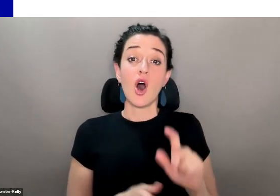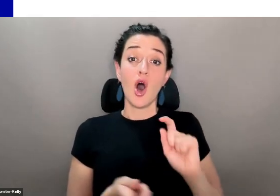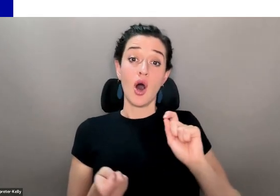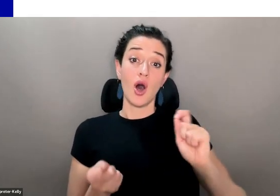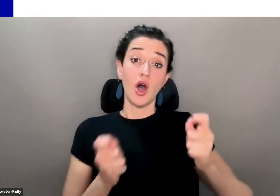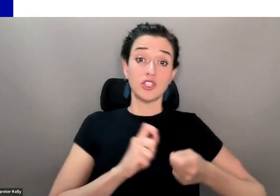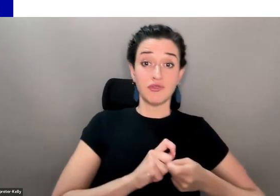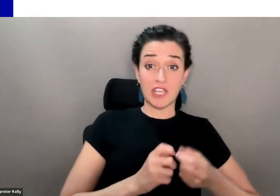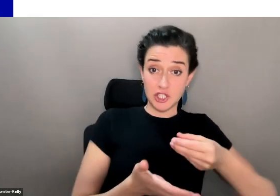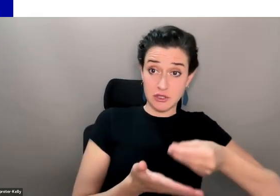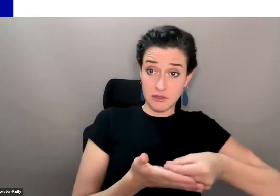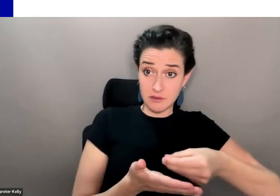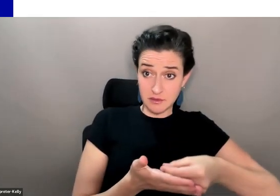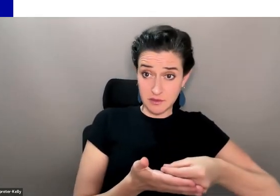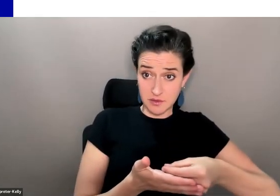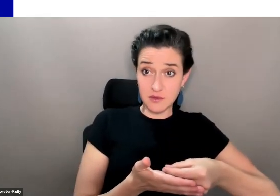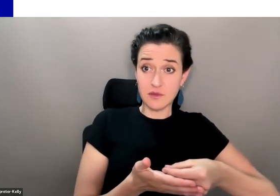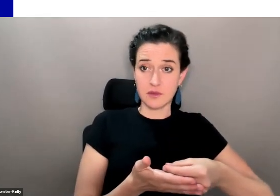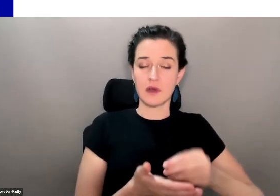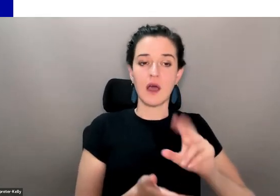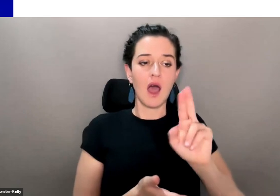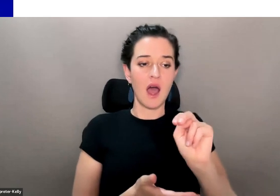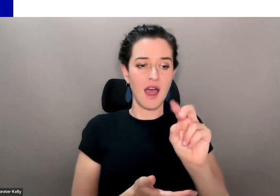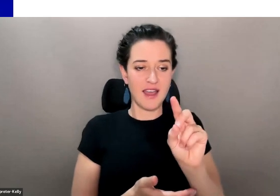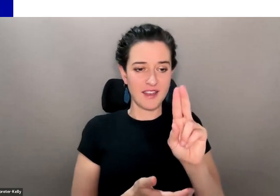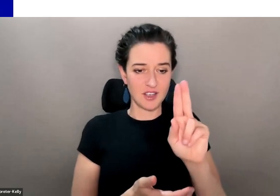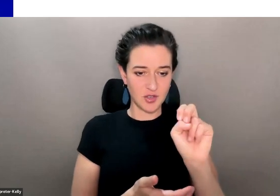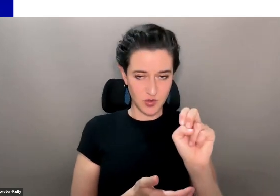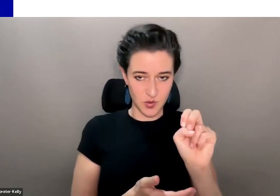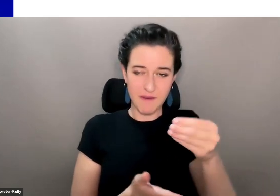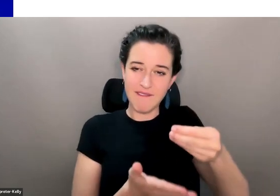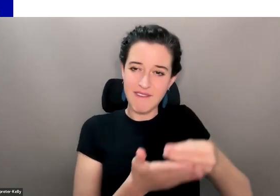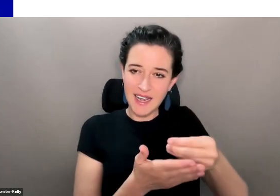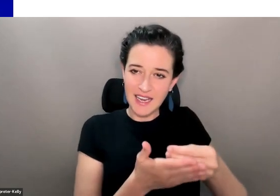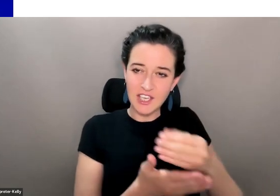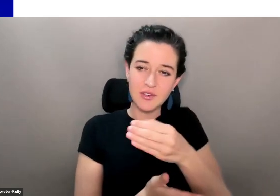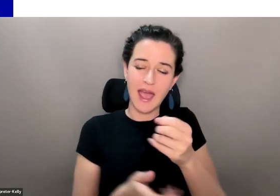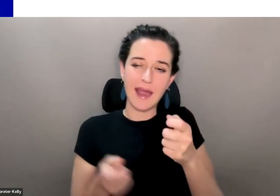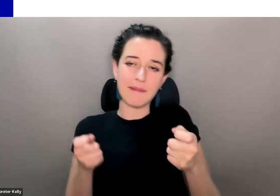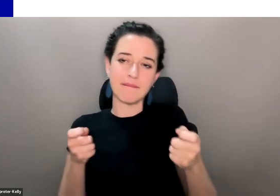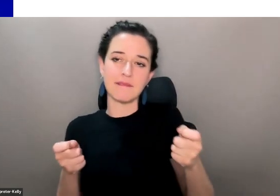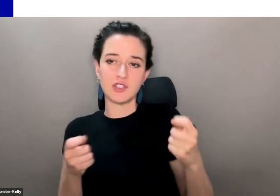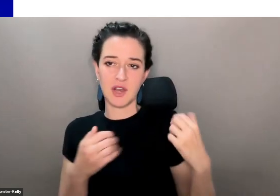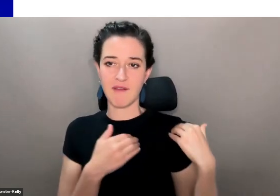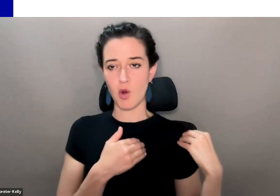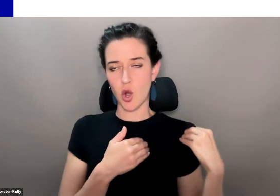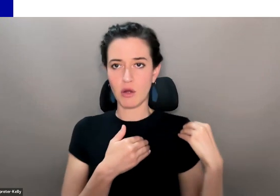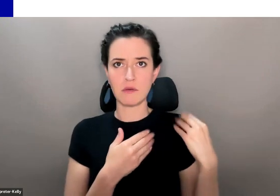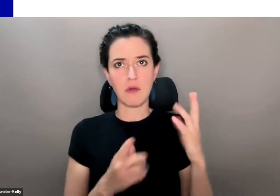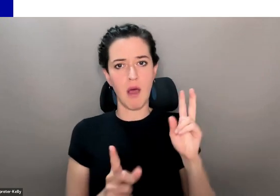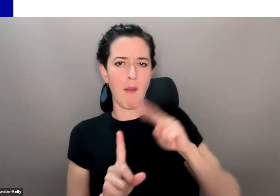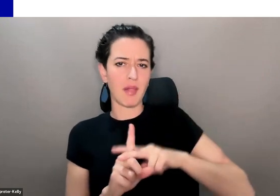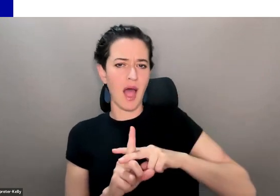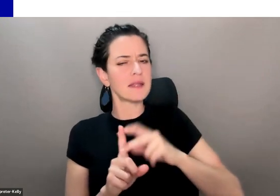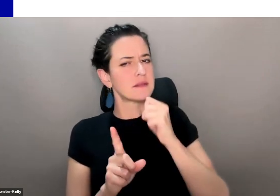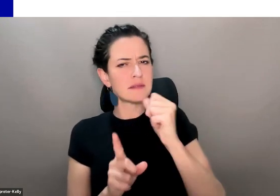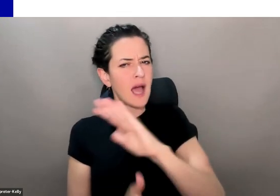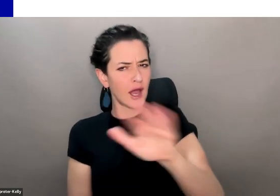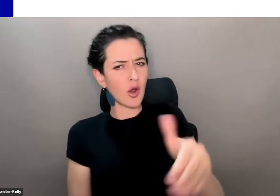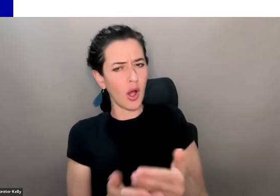almost everywhere. Undue financial and administrative burden also applies not everywhere, but